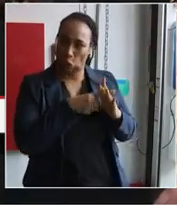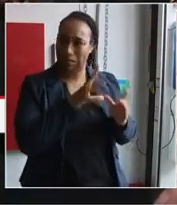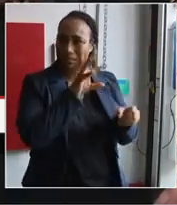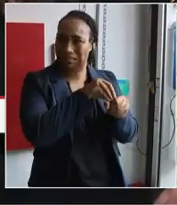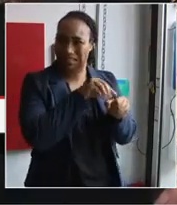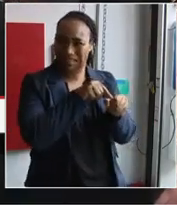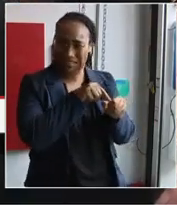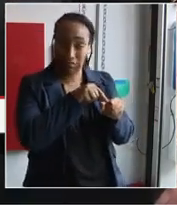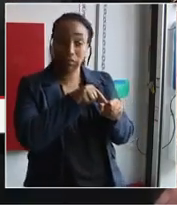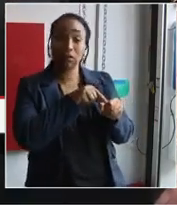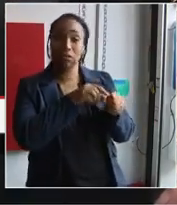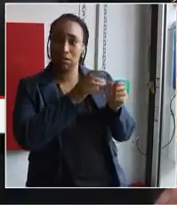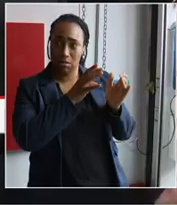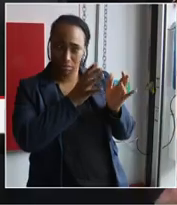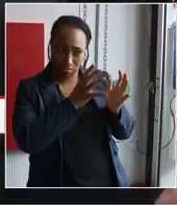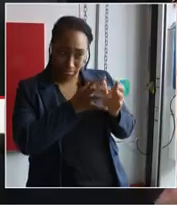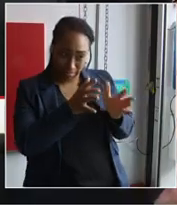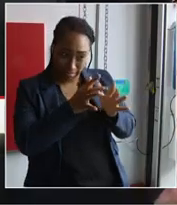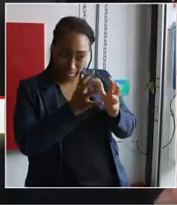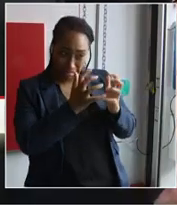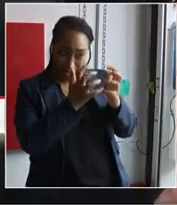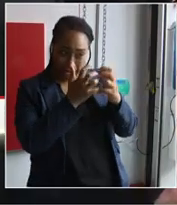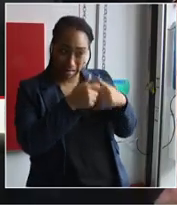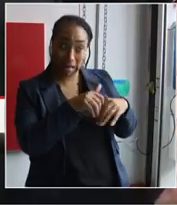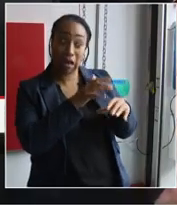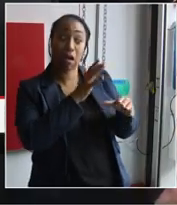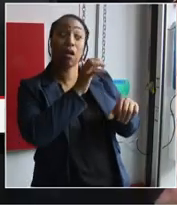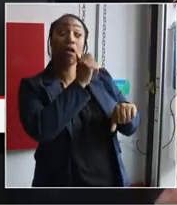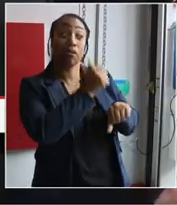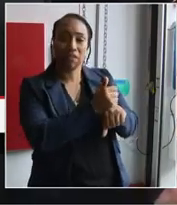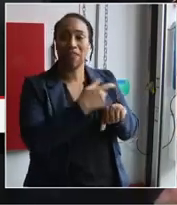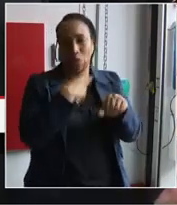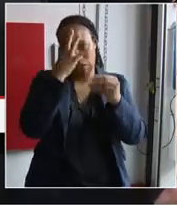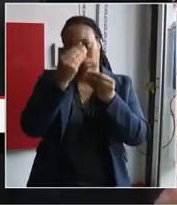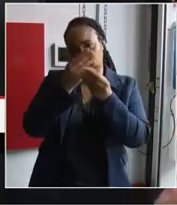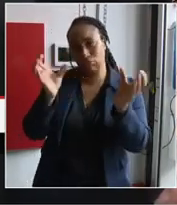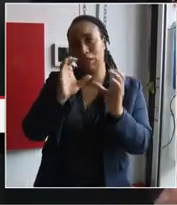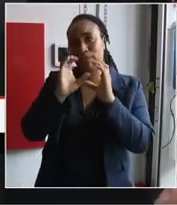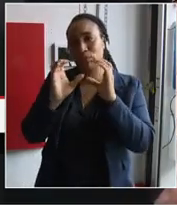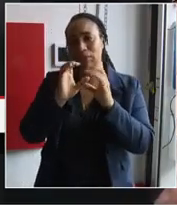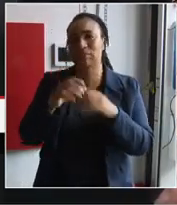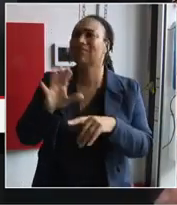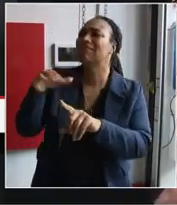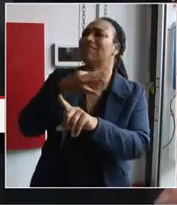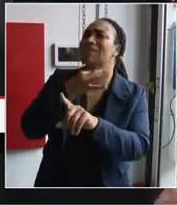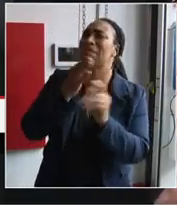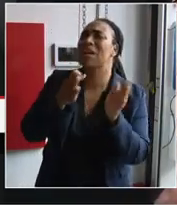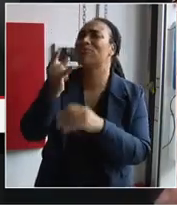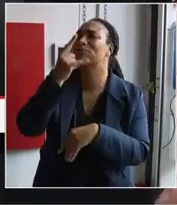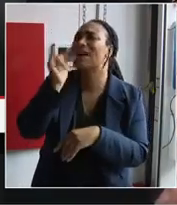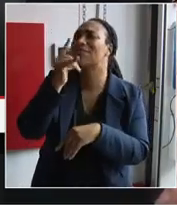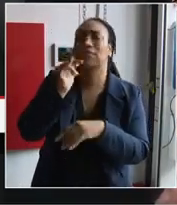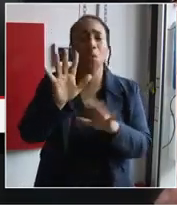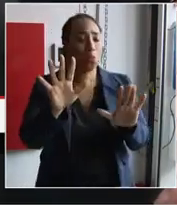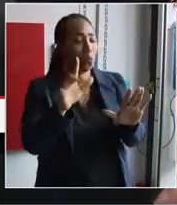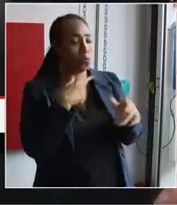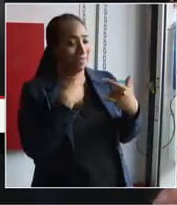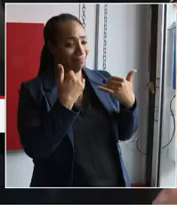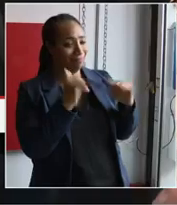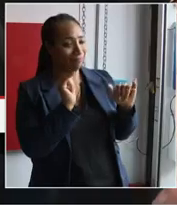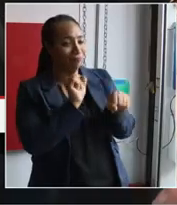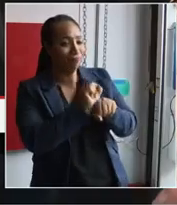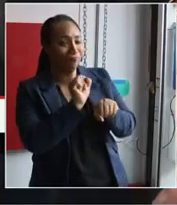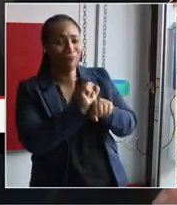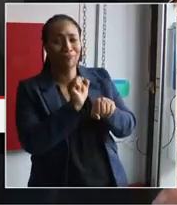share with the city? Well, we're working on it. I can't say for sure when we will be able to deliver it, but listen, we've been trying to get control